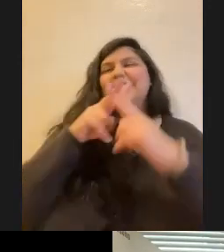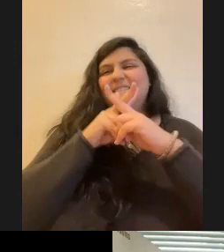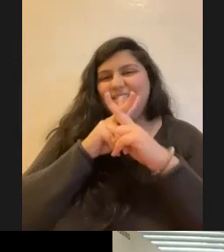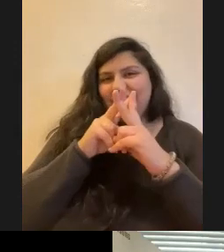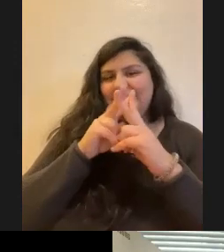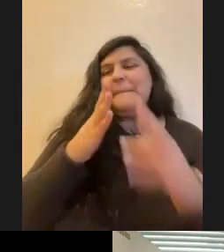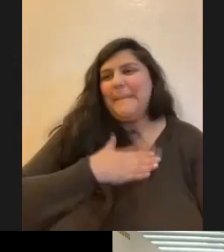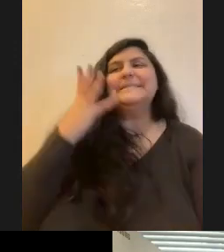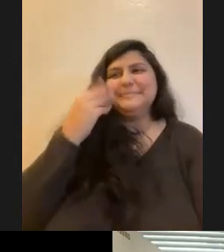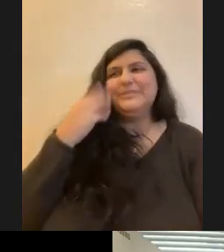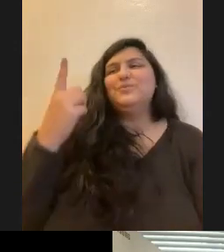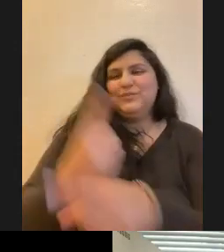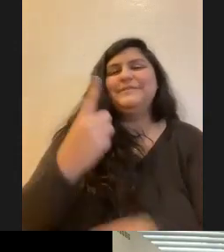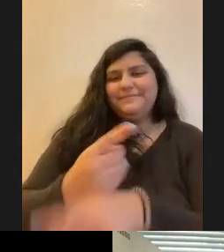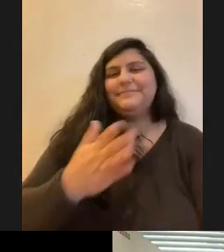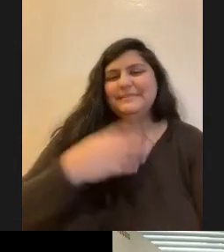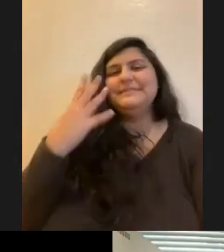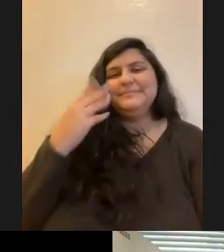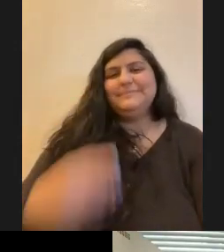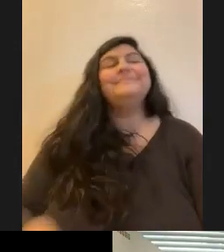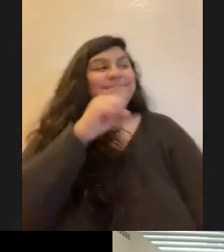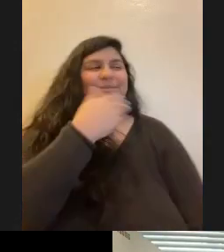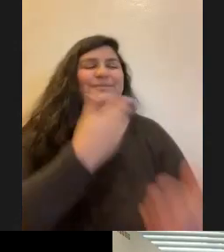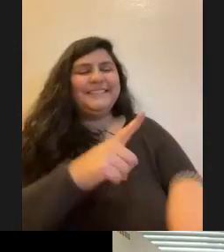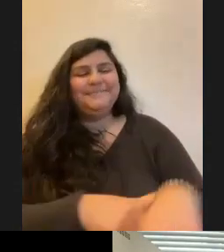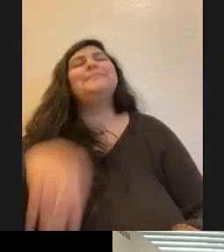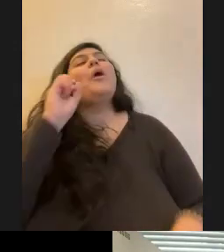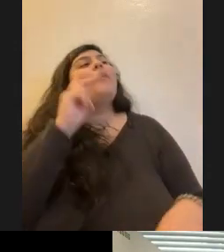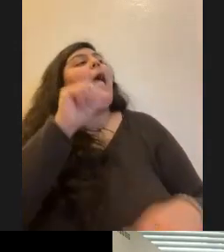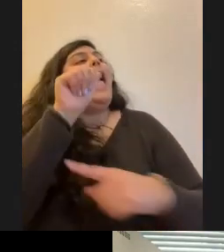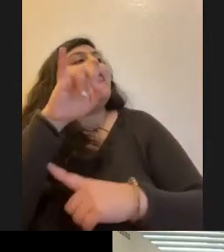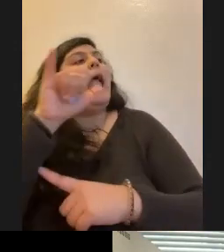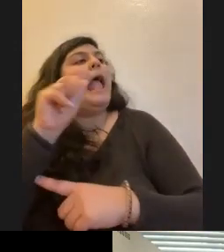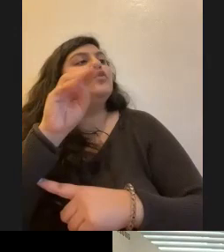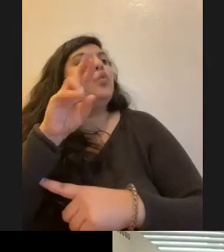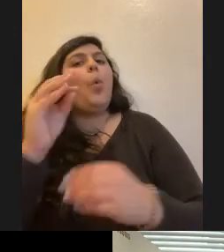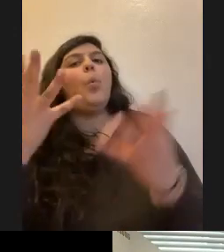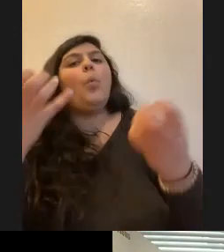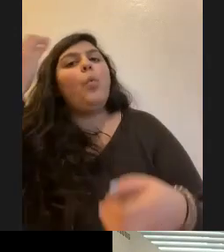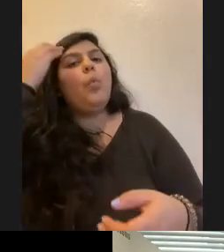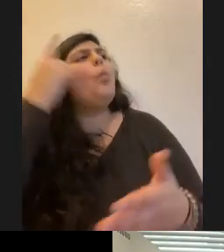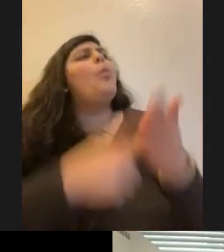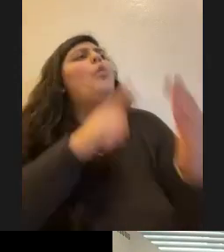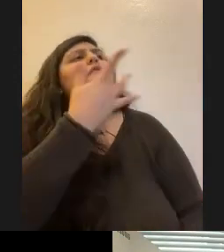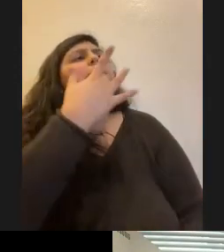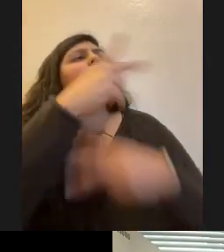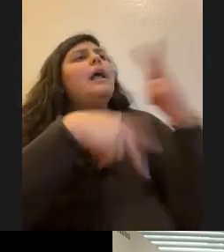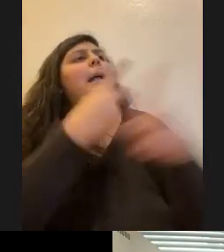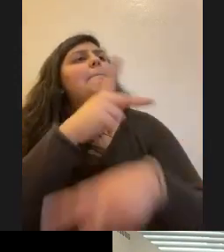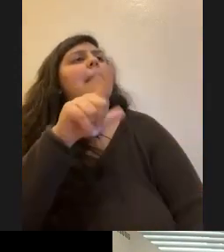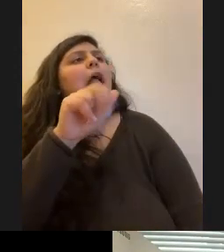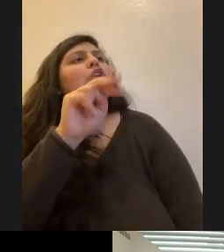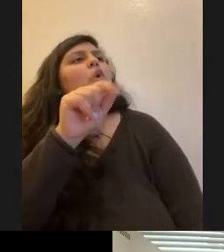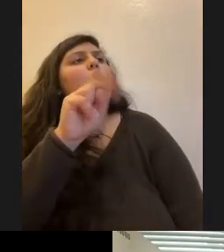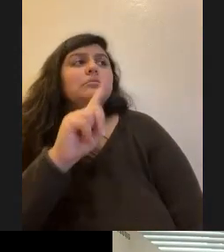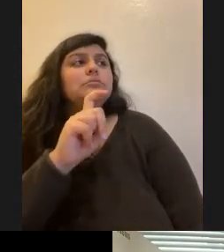my experience. Yeah, it's a good time. All right, Alejandro wants to know, what is your favorite type of plankton? Oh,